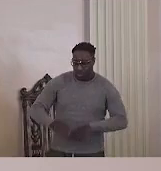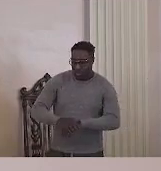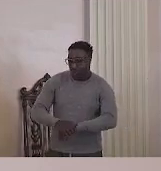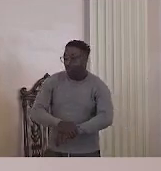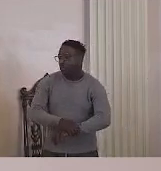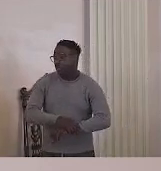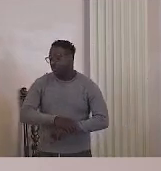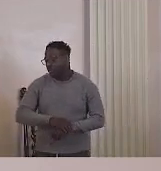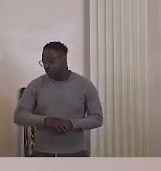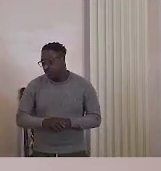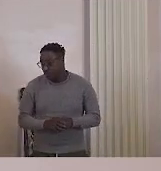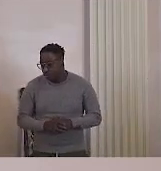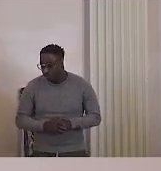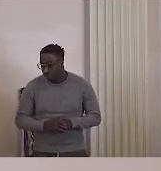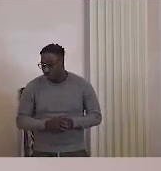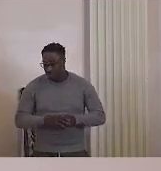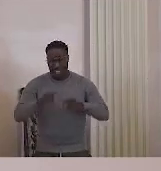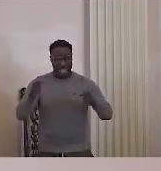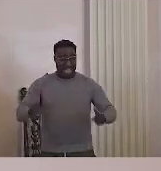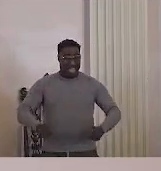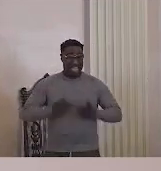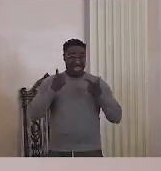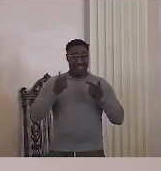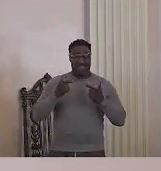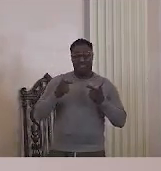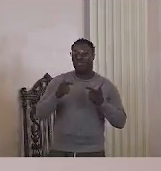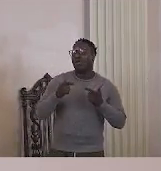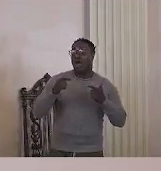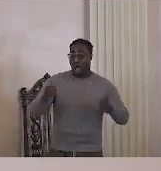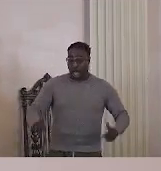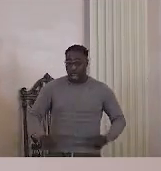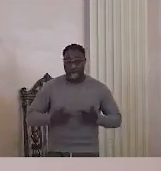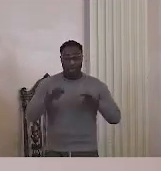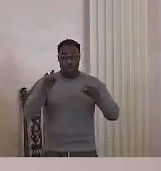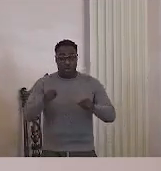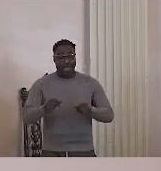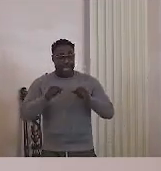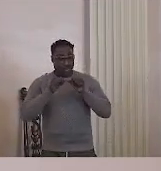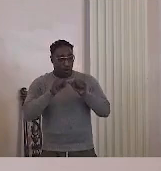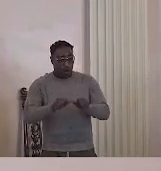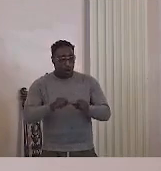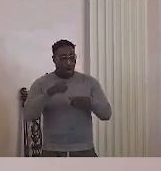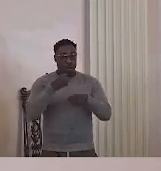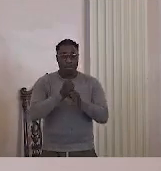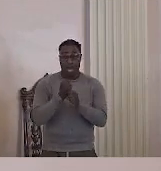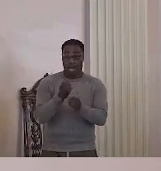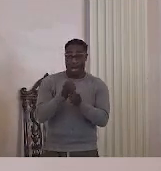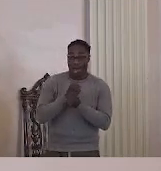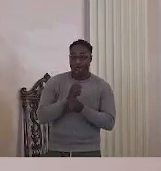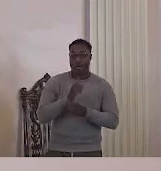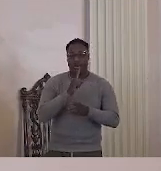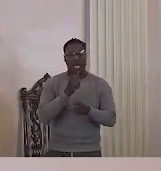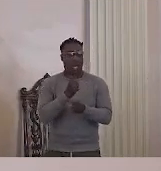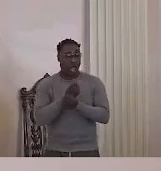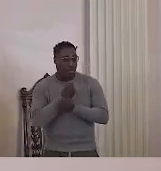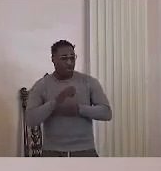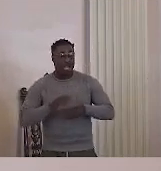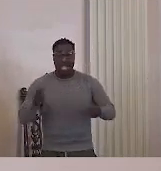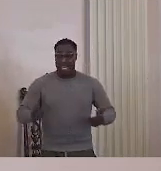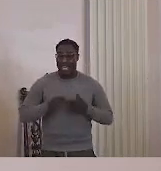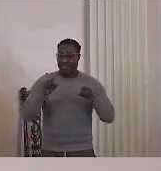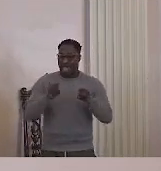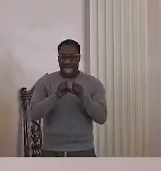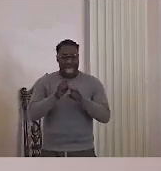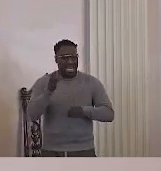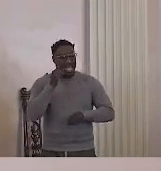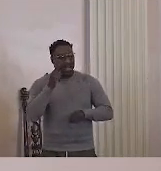Live a life you can endure. Make love that is loving. Live as if